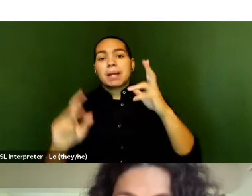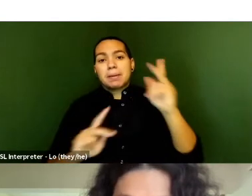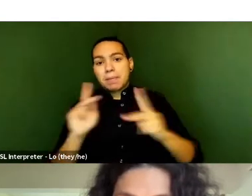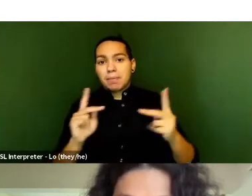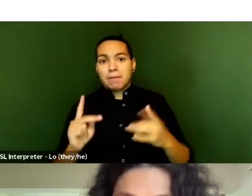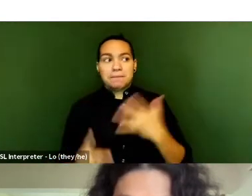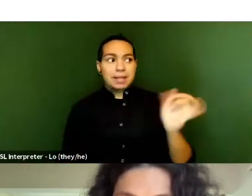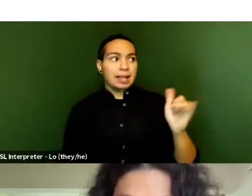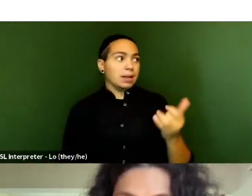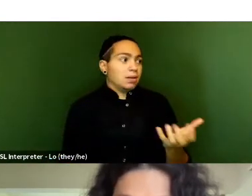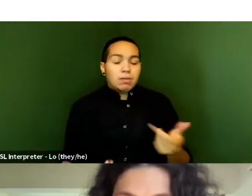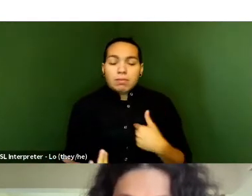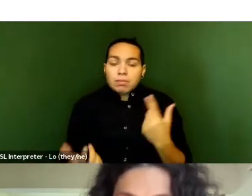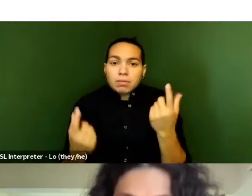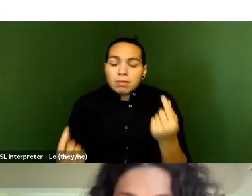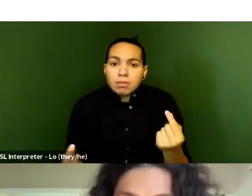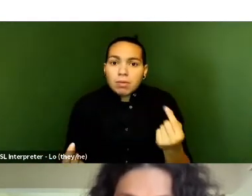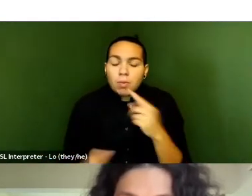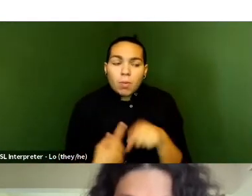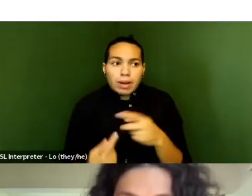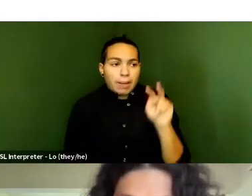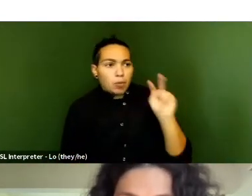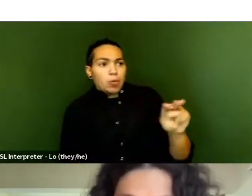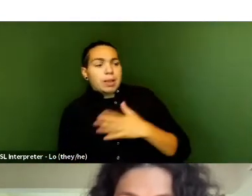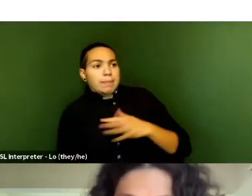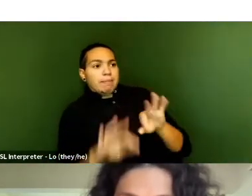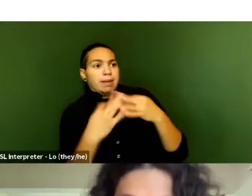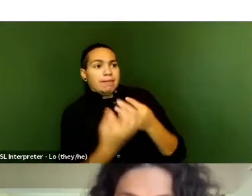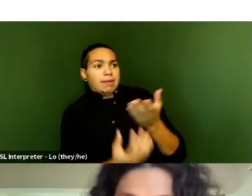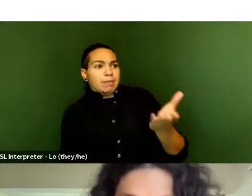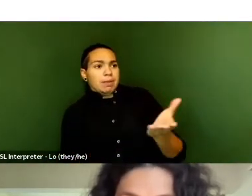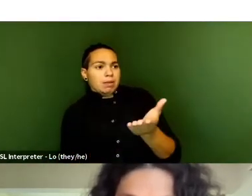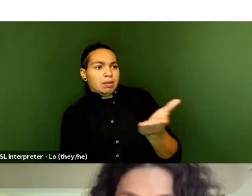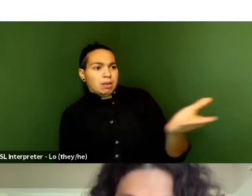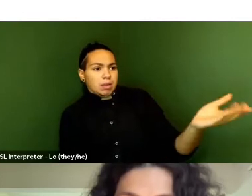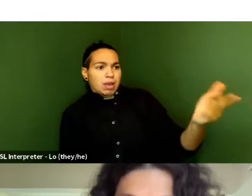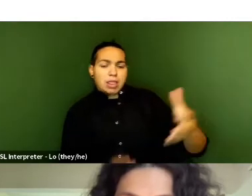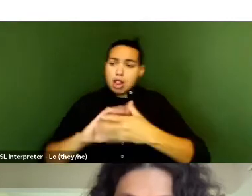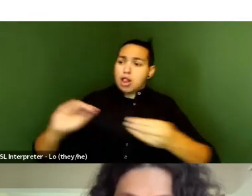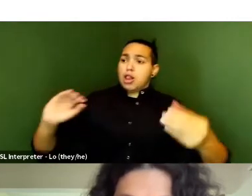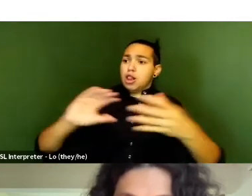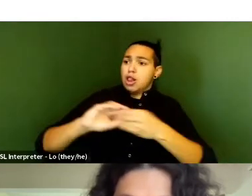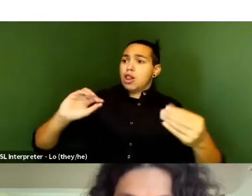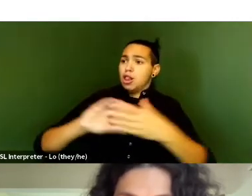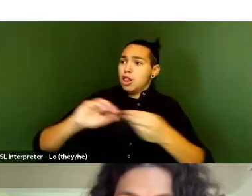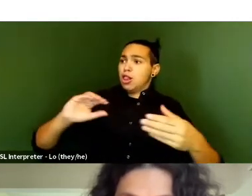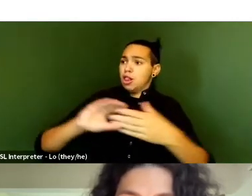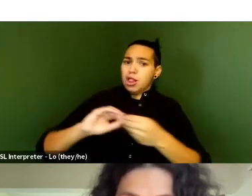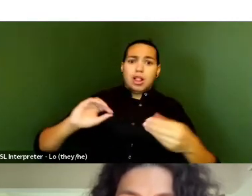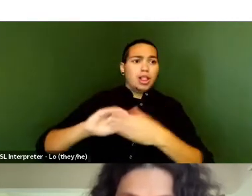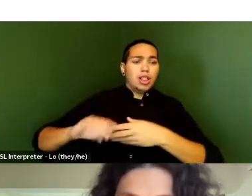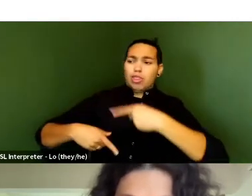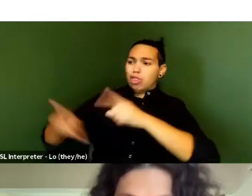like, what can I do when you're looking at your family and they're saying these really out of pocket things, and you're